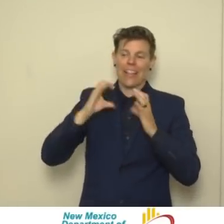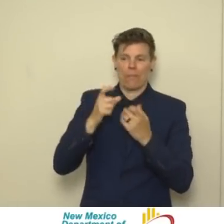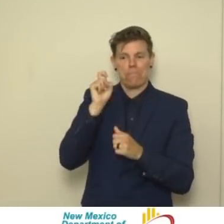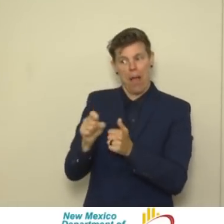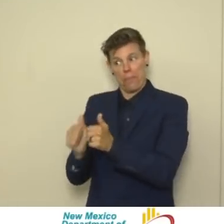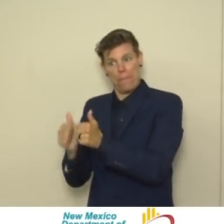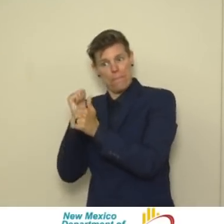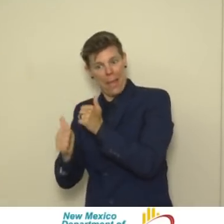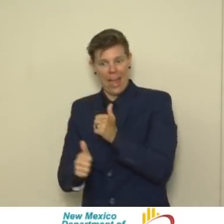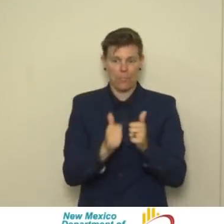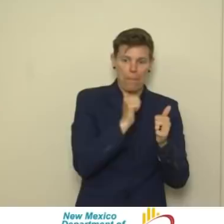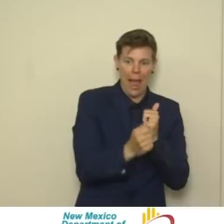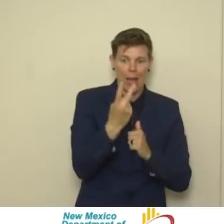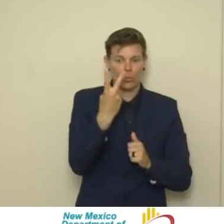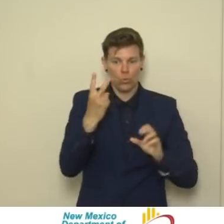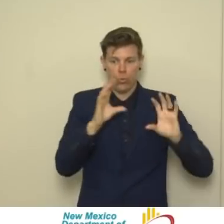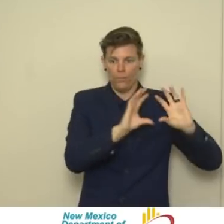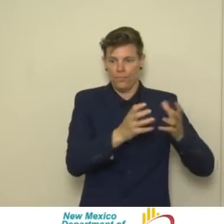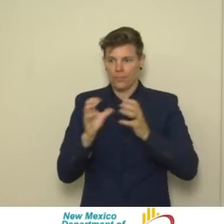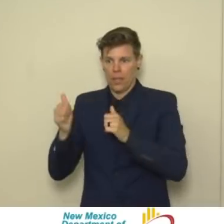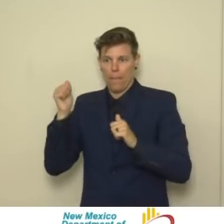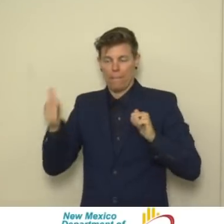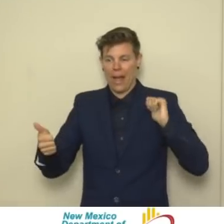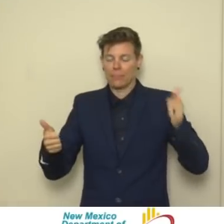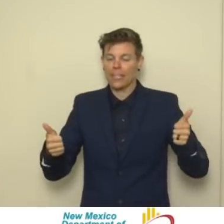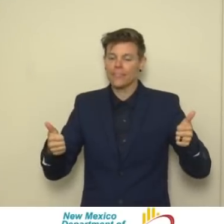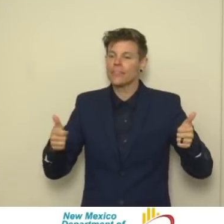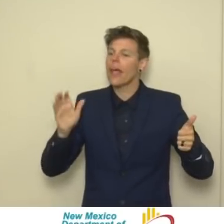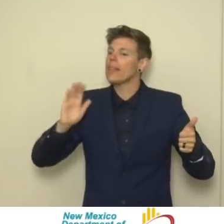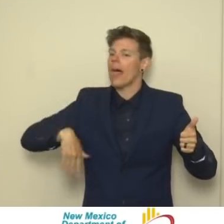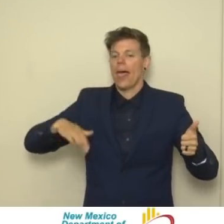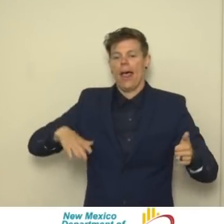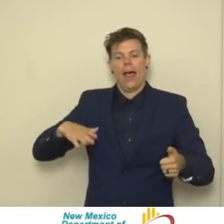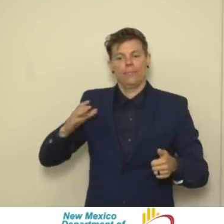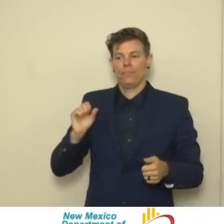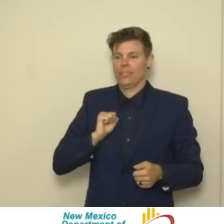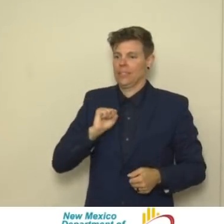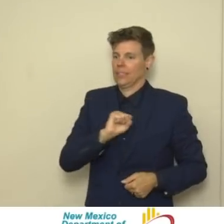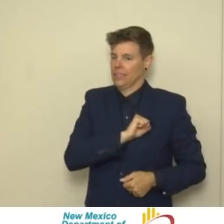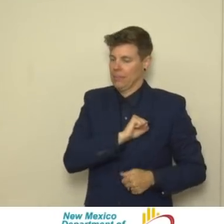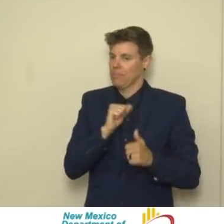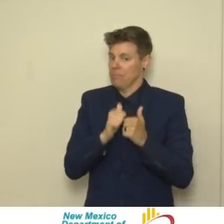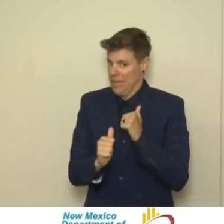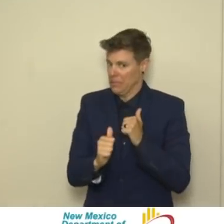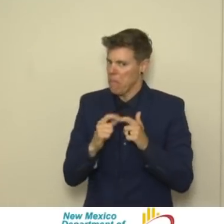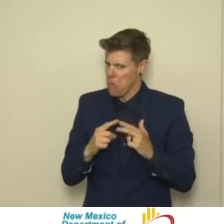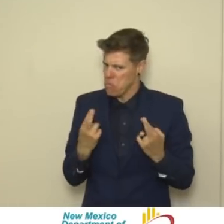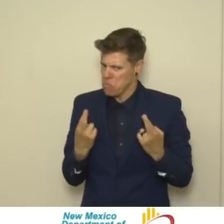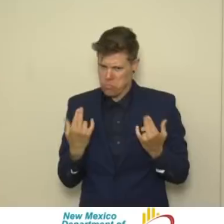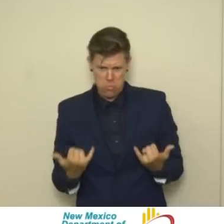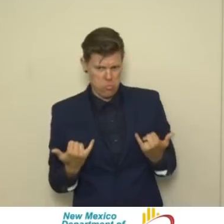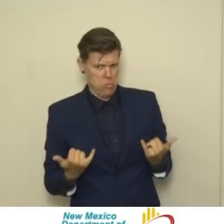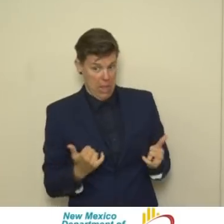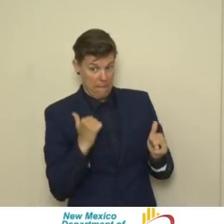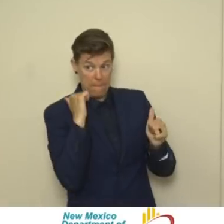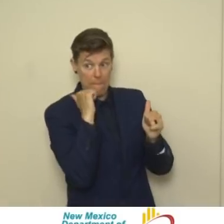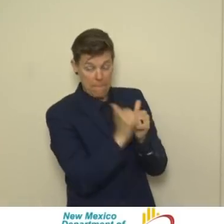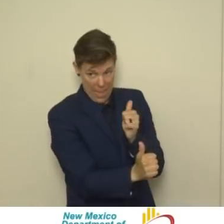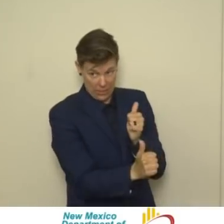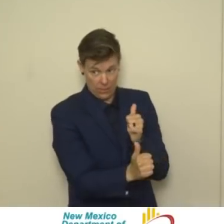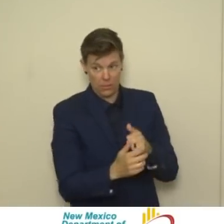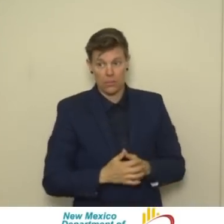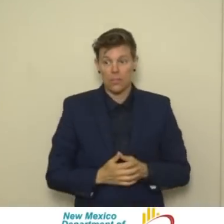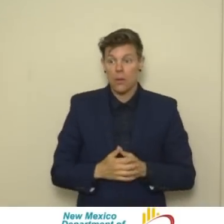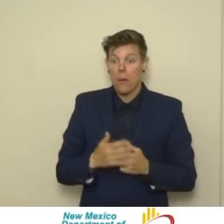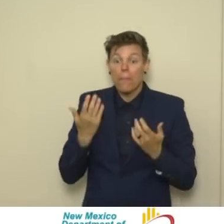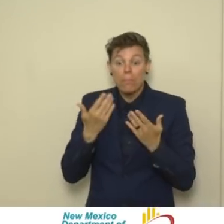bill with their proposal on it yet. We were hoping to see that today. I was actually scrolling through the news before we came in here. They just announced